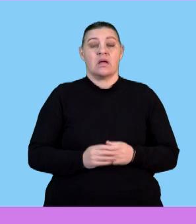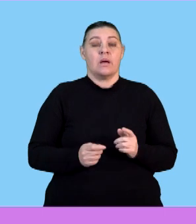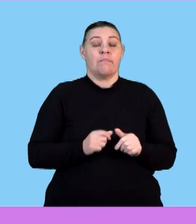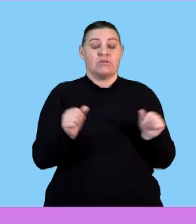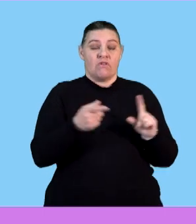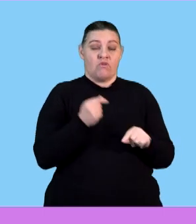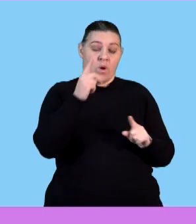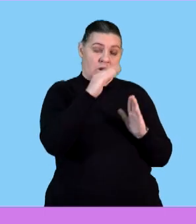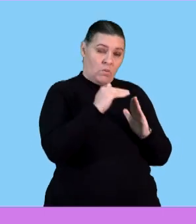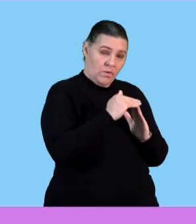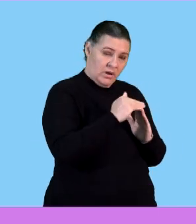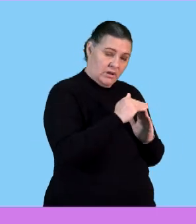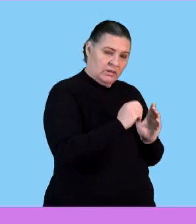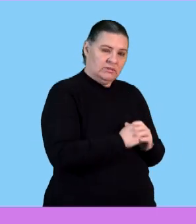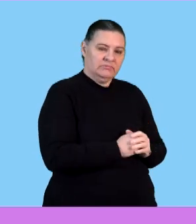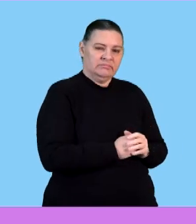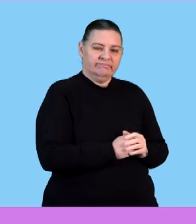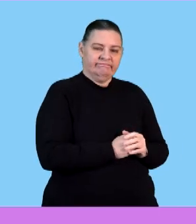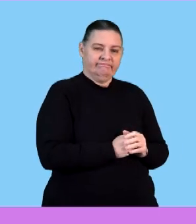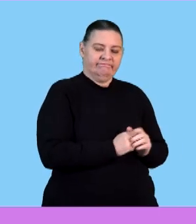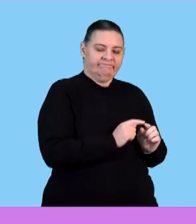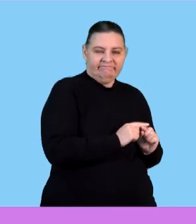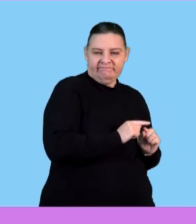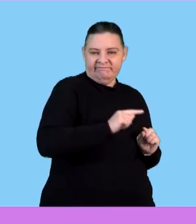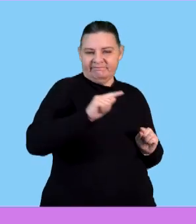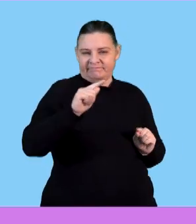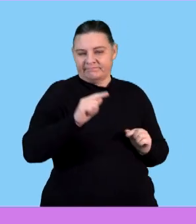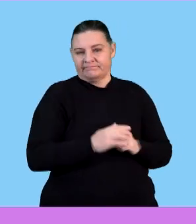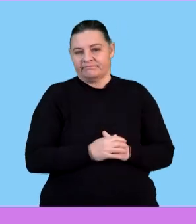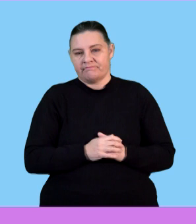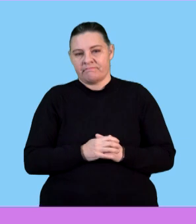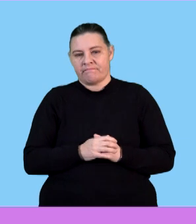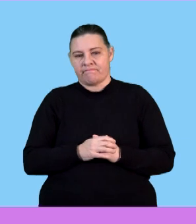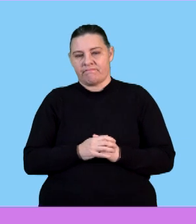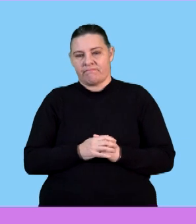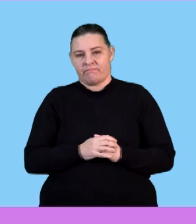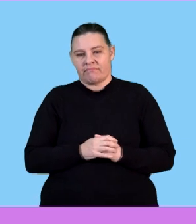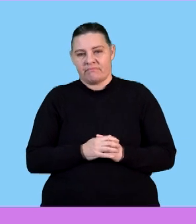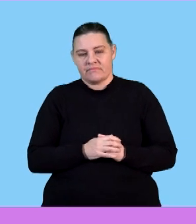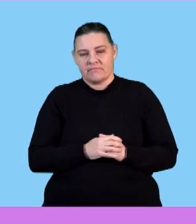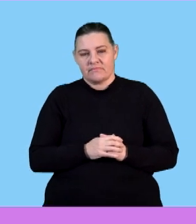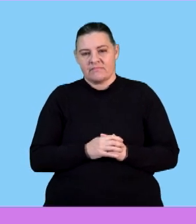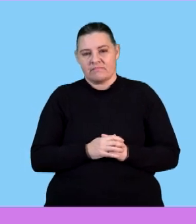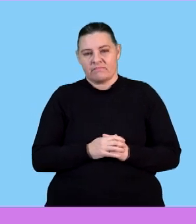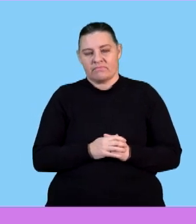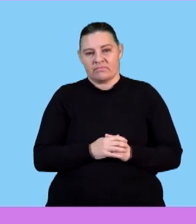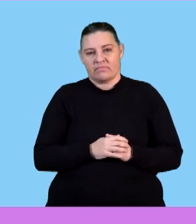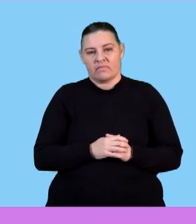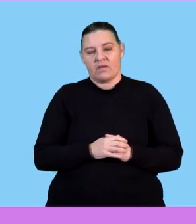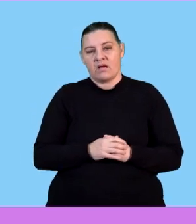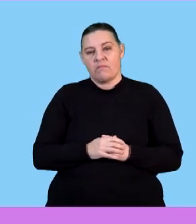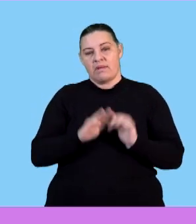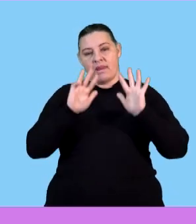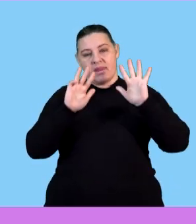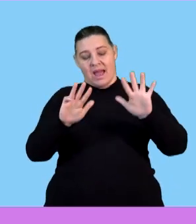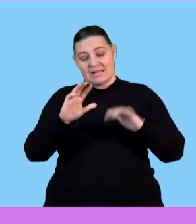measuring from one corner, let's start there, to that one. All right, if you look at that slanted diagonal line, I measured that to